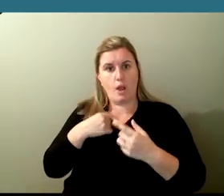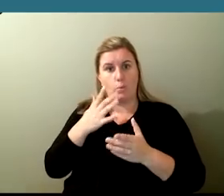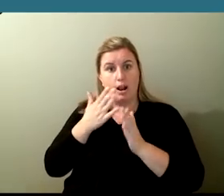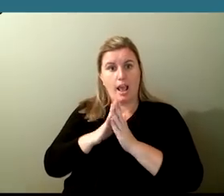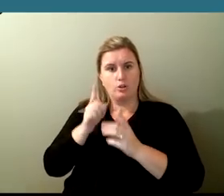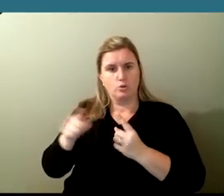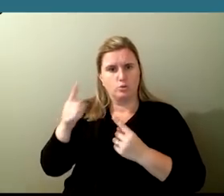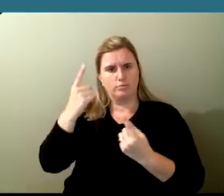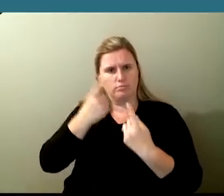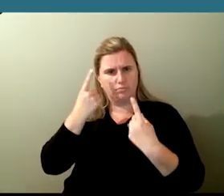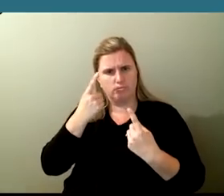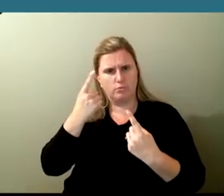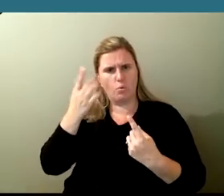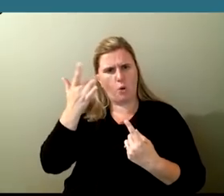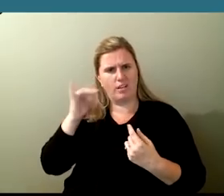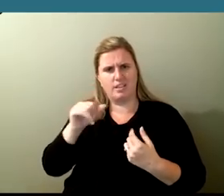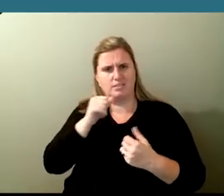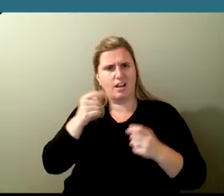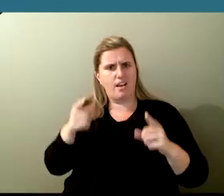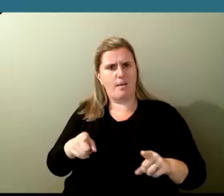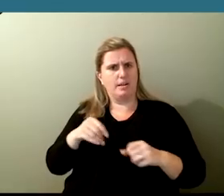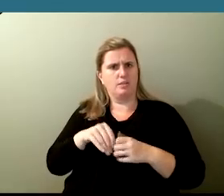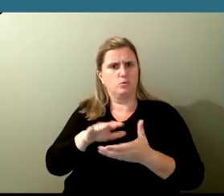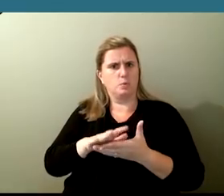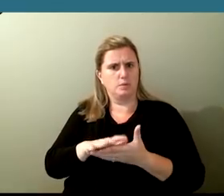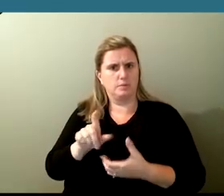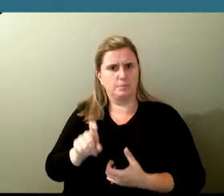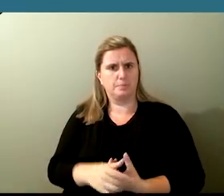please take a second to consider why this is not happening.